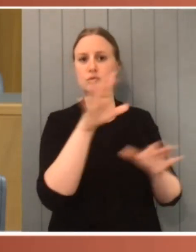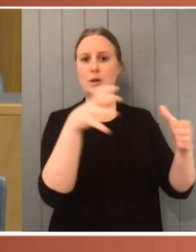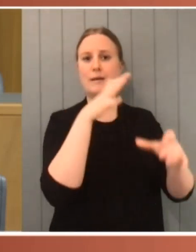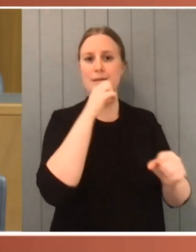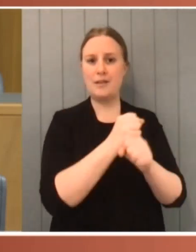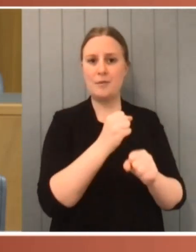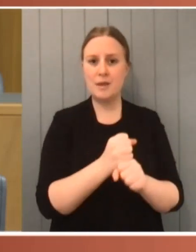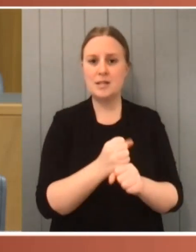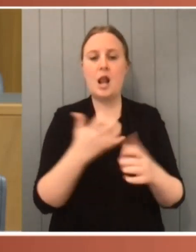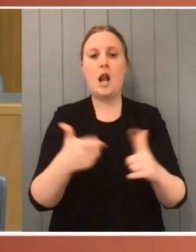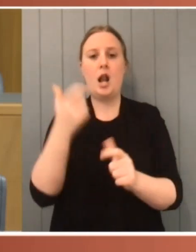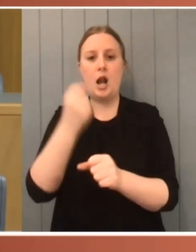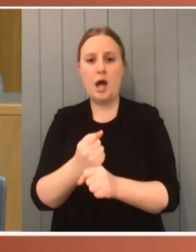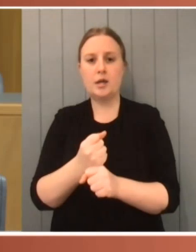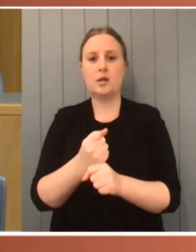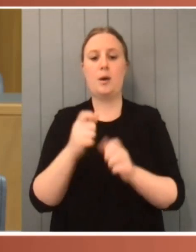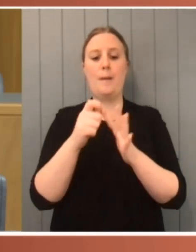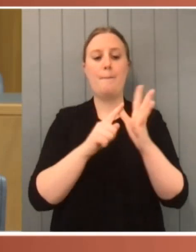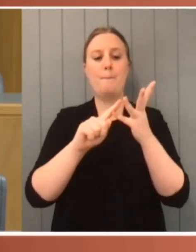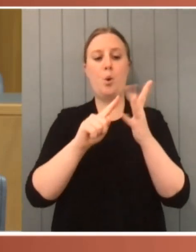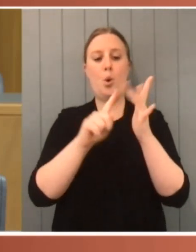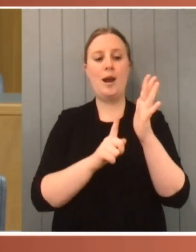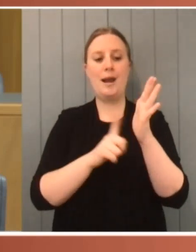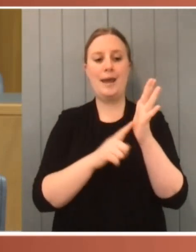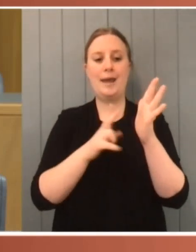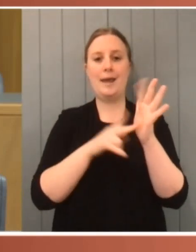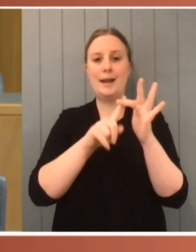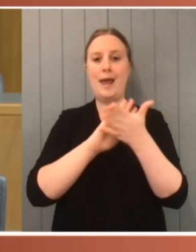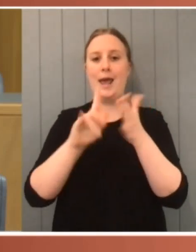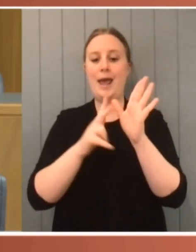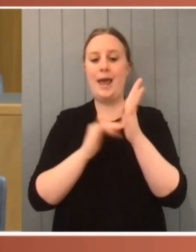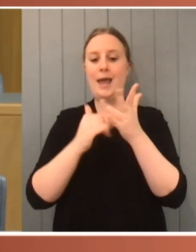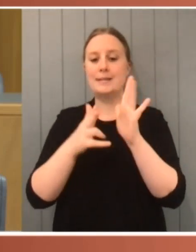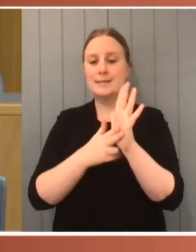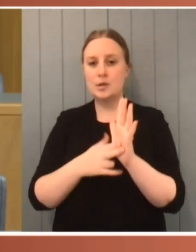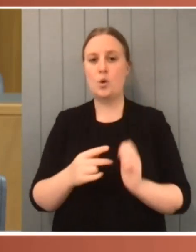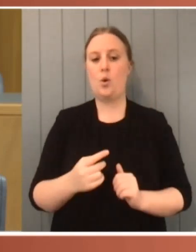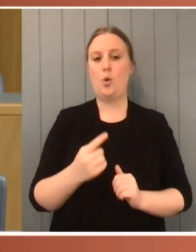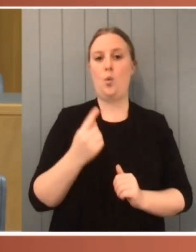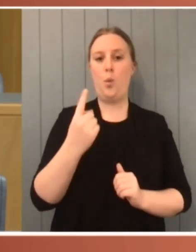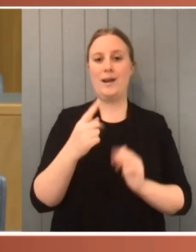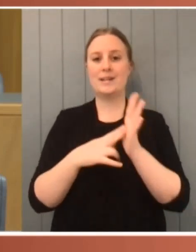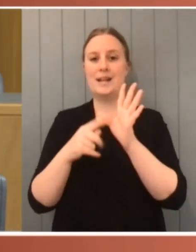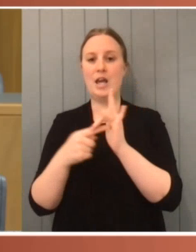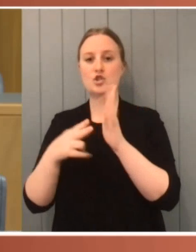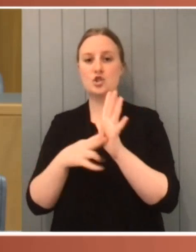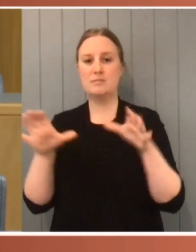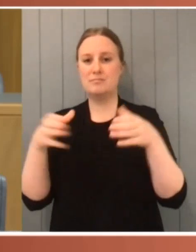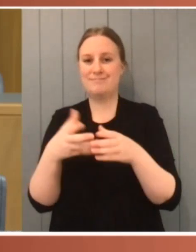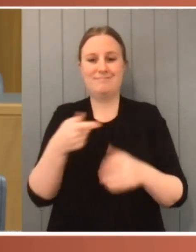mostly ephemeral. Yet my view is that beginning with the era of Howard's prime ministership, particularly